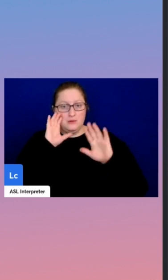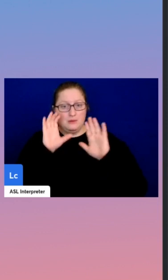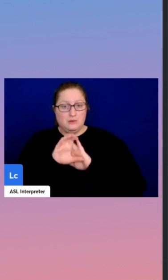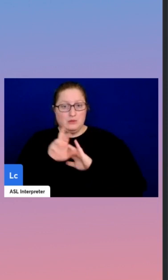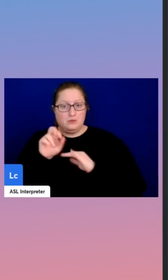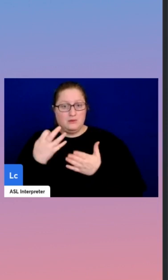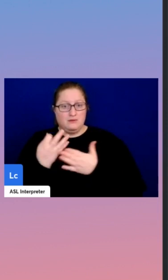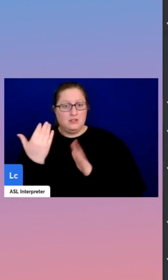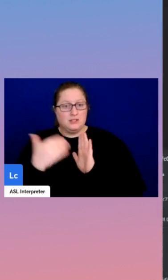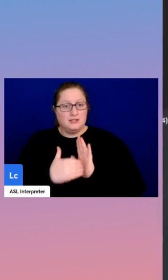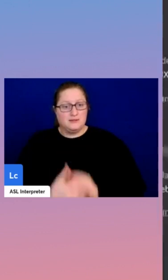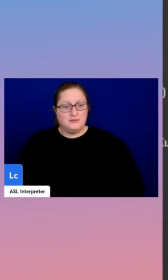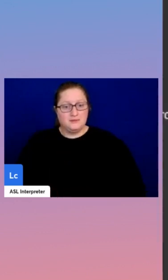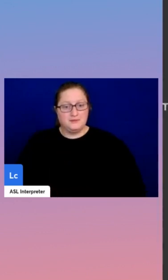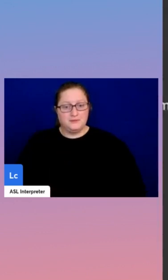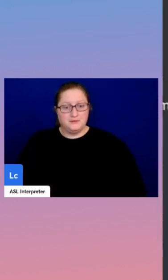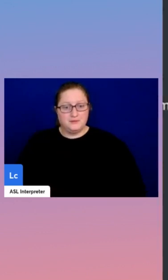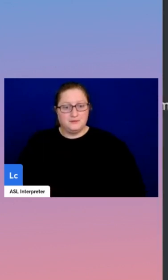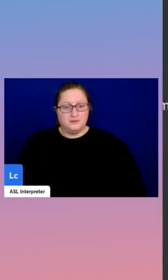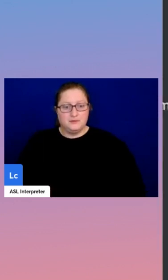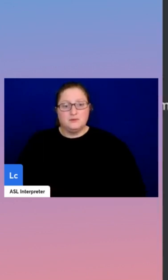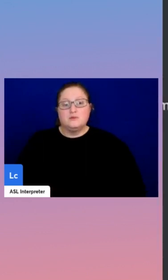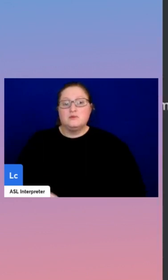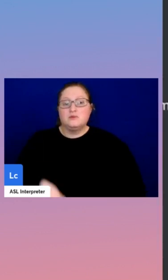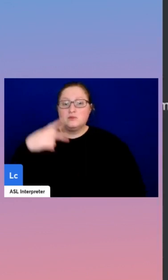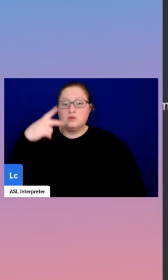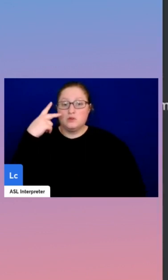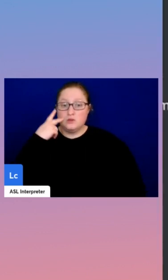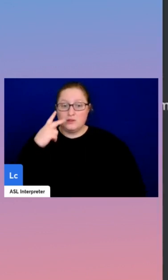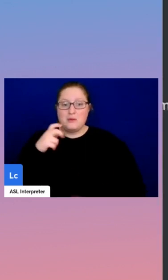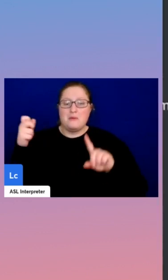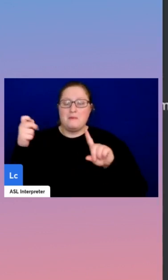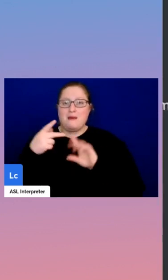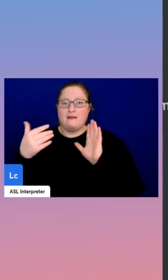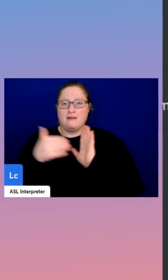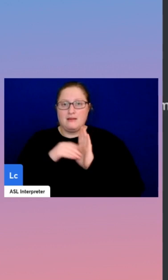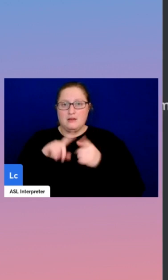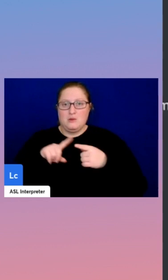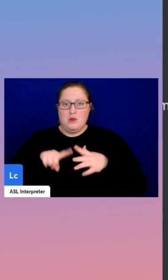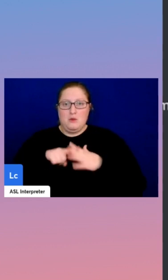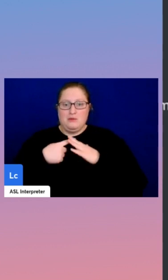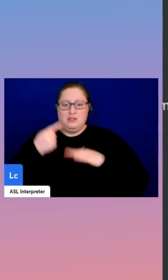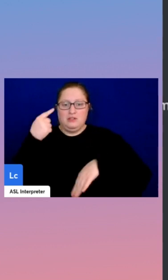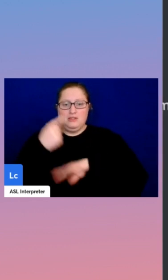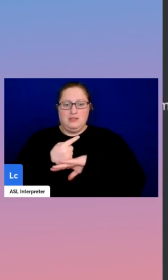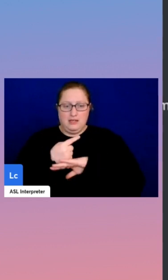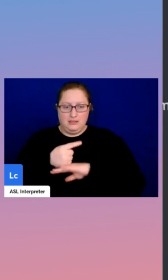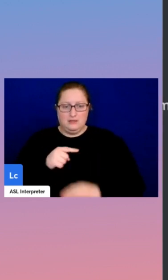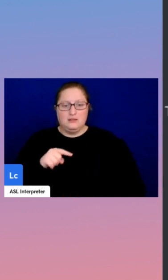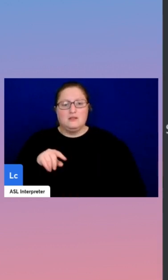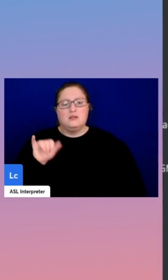again, you will see that my deprecation time went back again to the original date, which was 30 of June